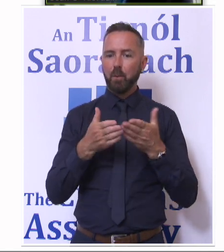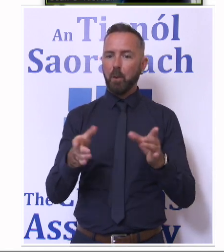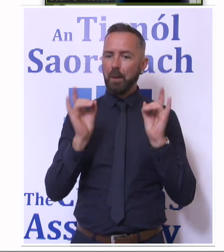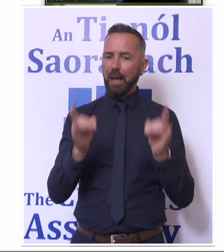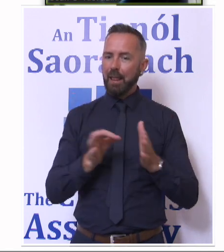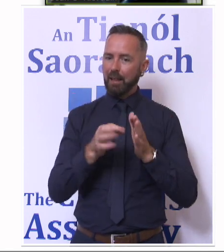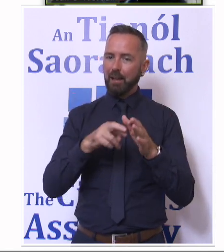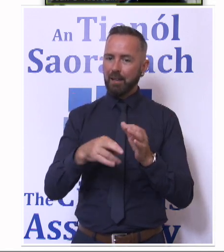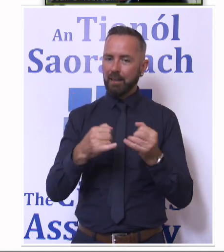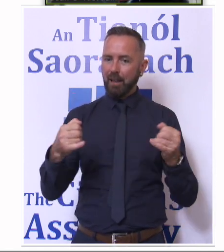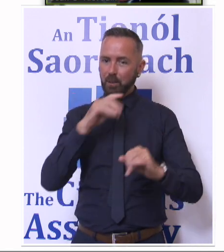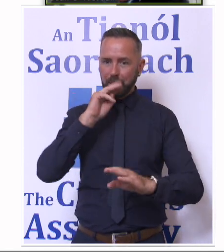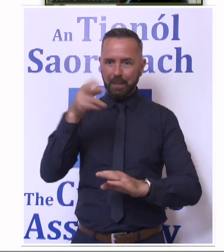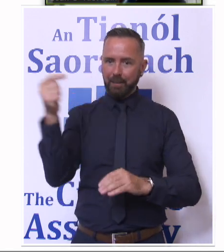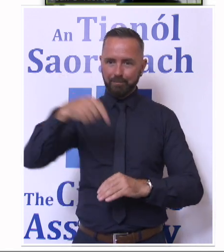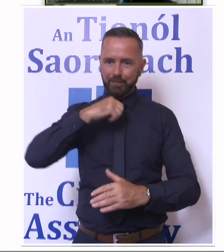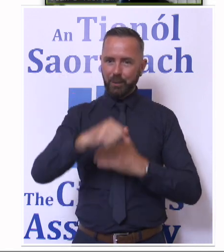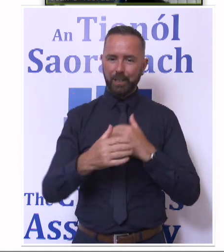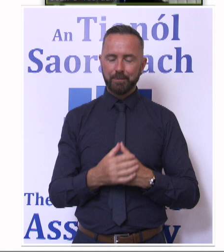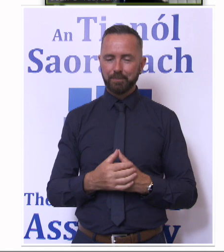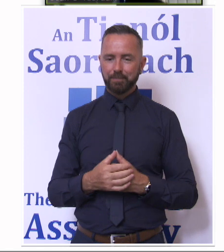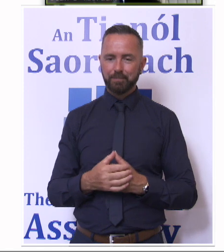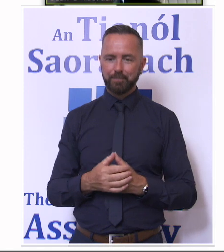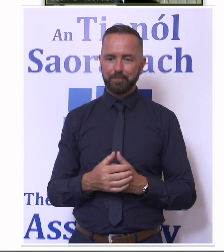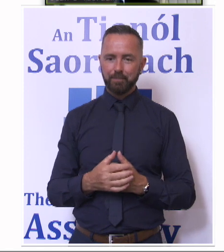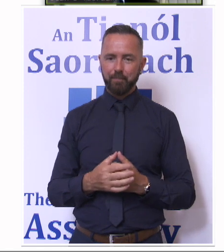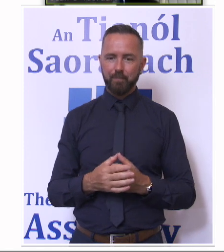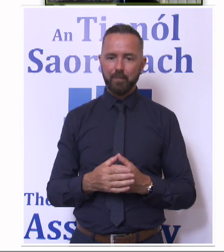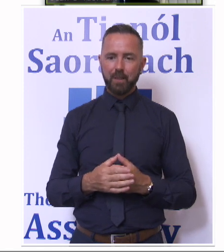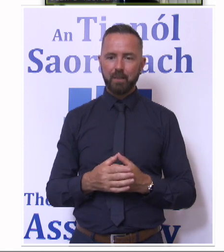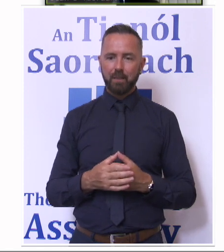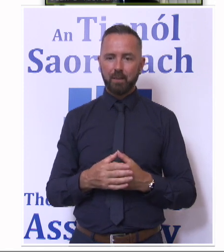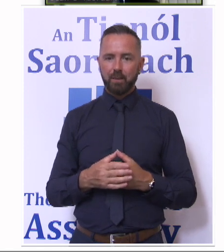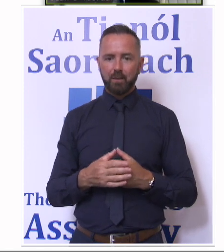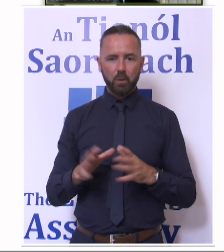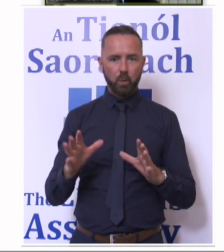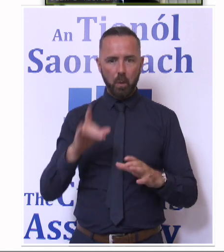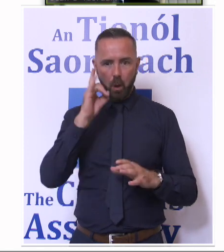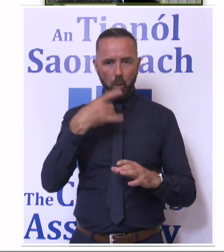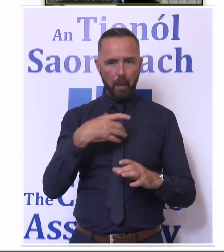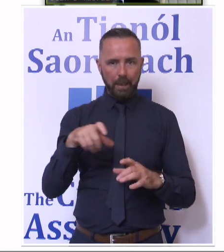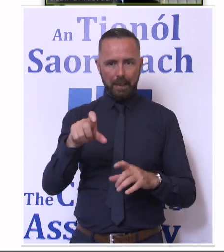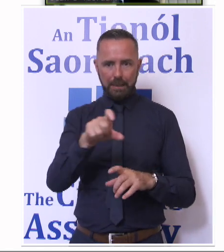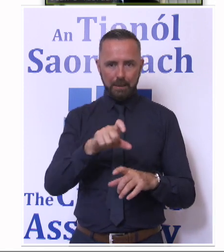today. So let me start. Hopefully my screen will work.